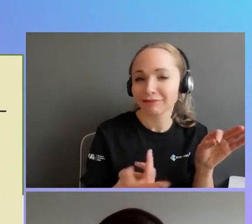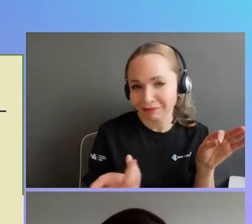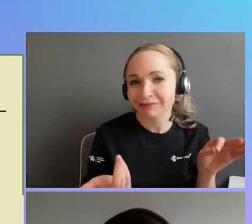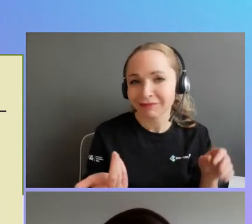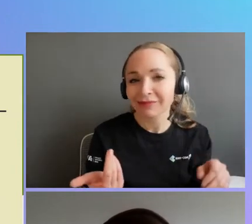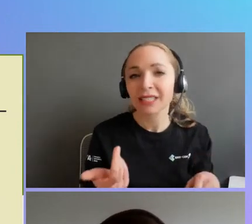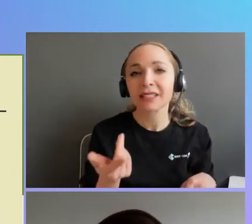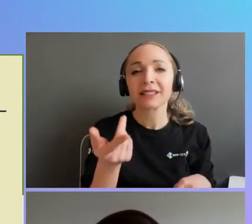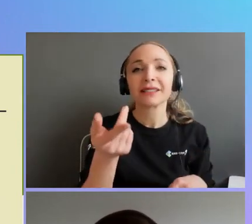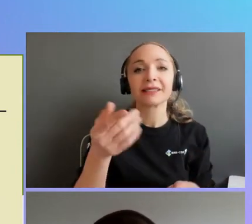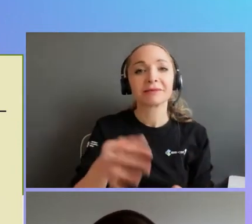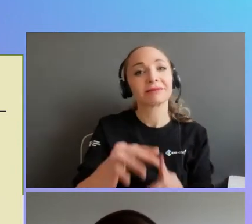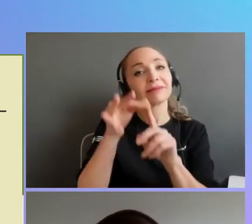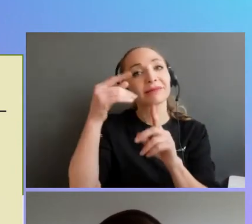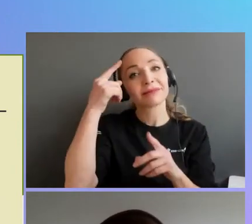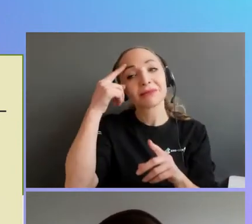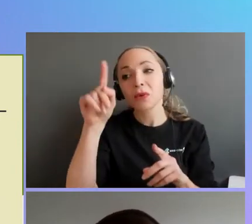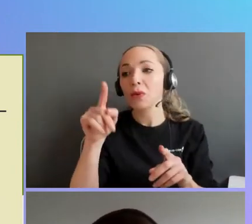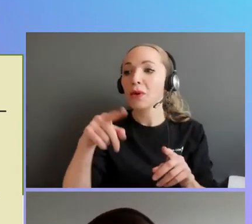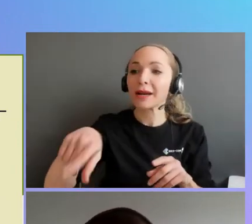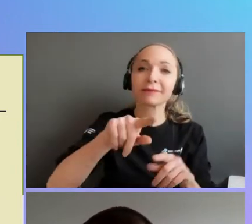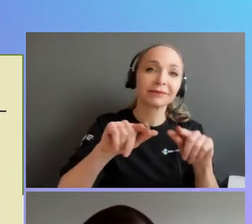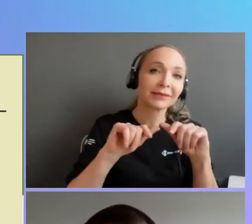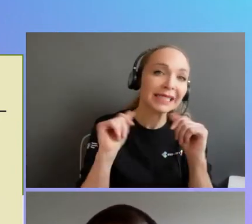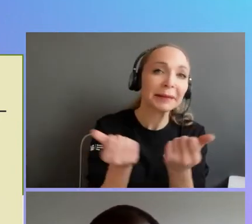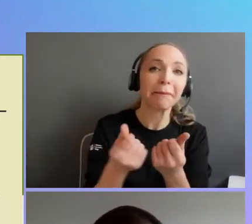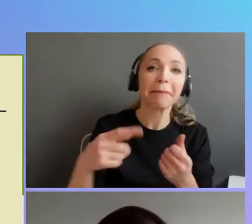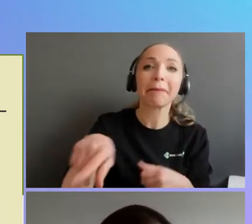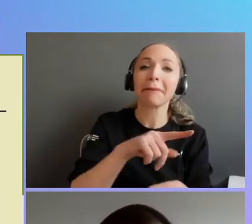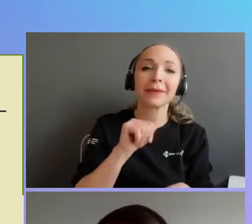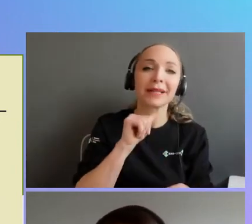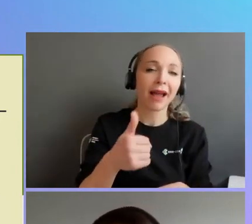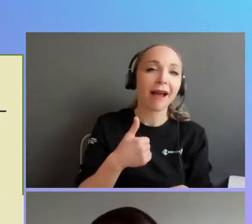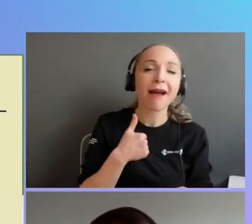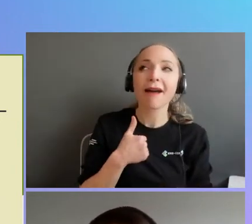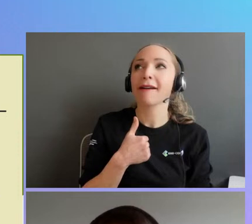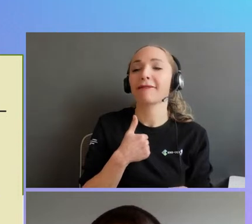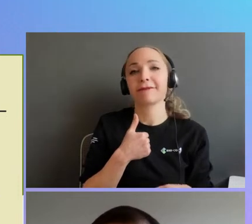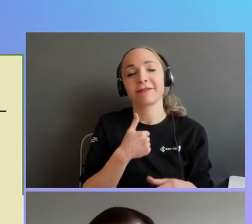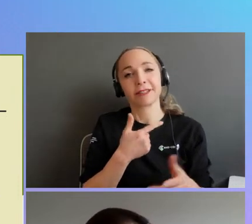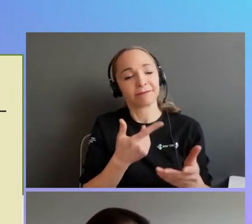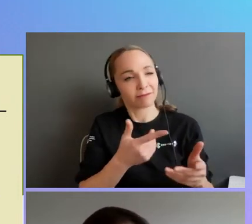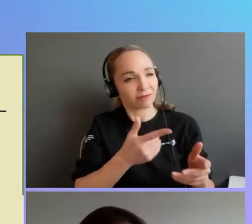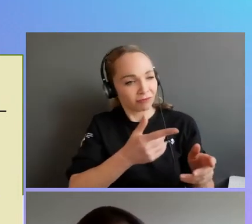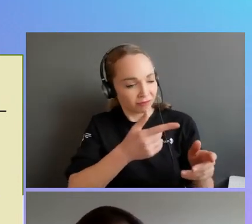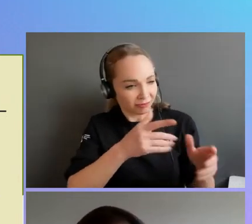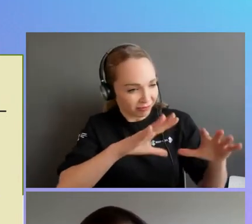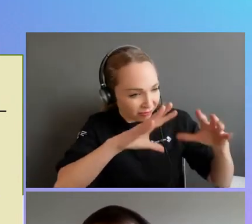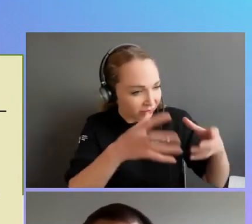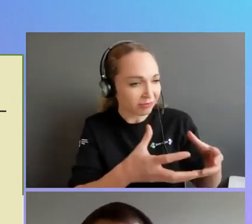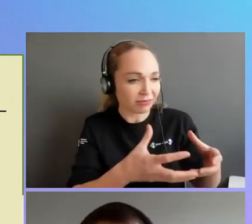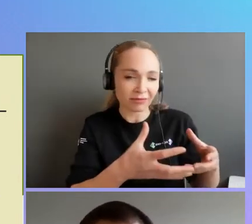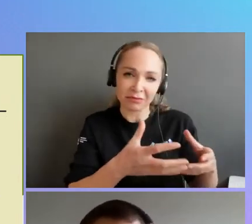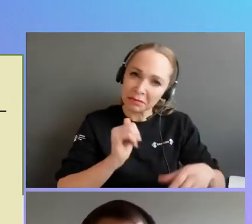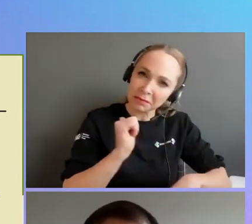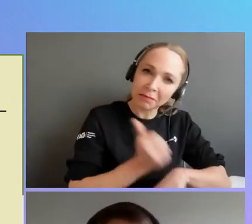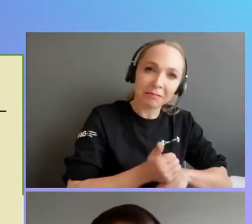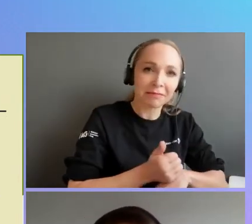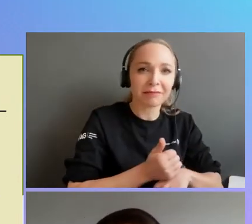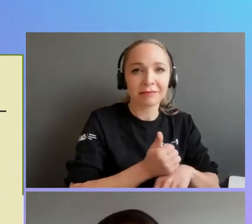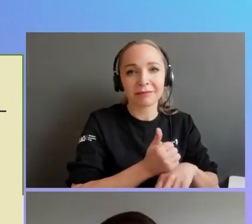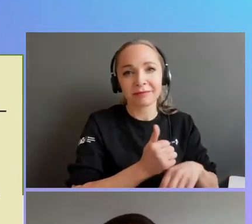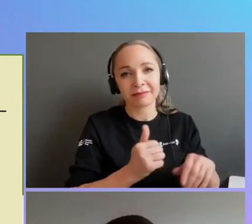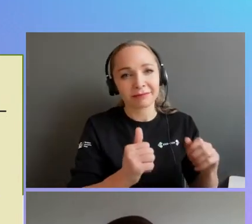especially for teams that don't have a dedicated resource or don't have enough of the